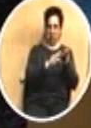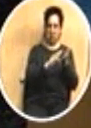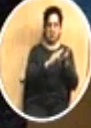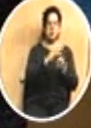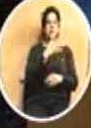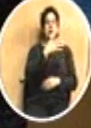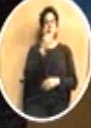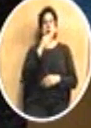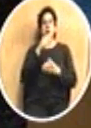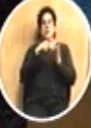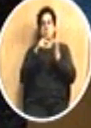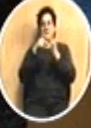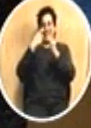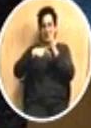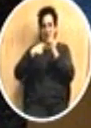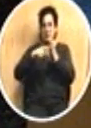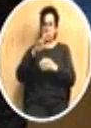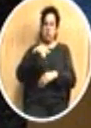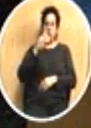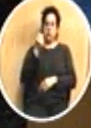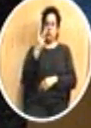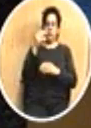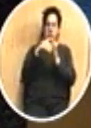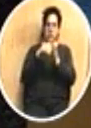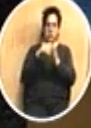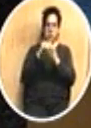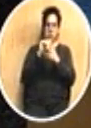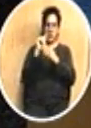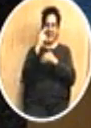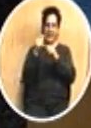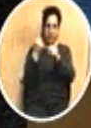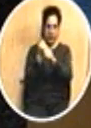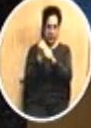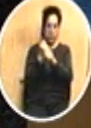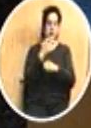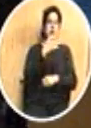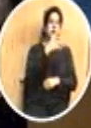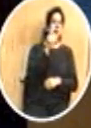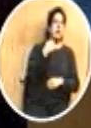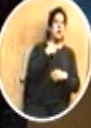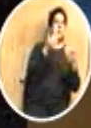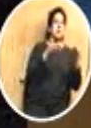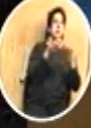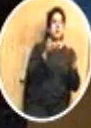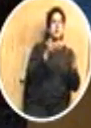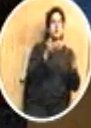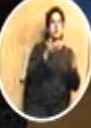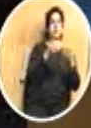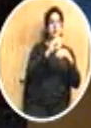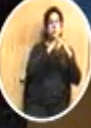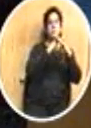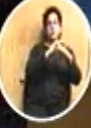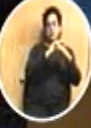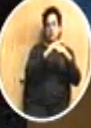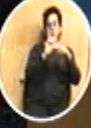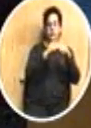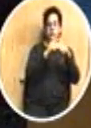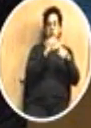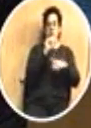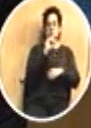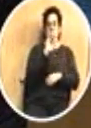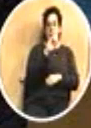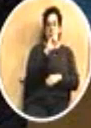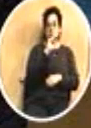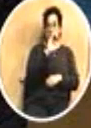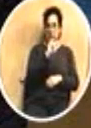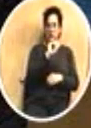am a taxpayer to the tune of about $12,000 a year, and I am here under the umbrella and protection of the First Amendment, for which